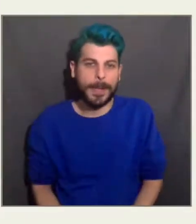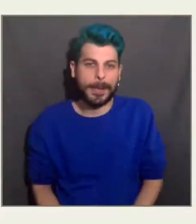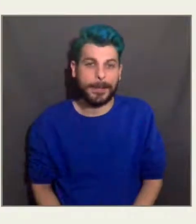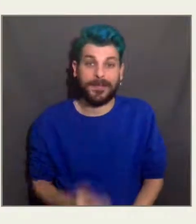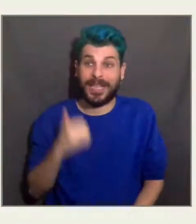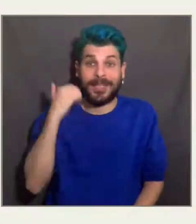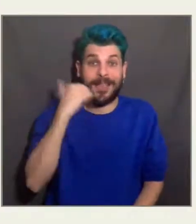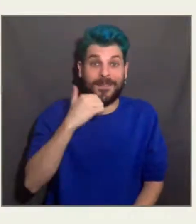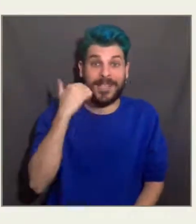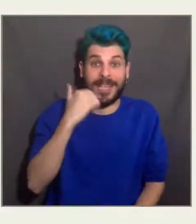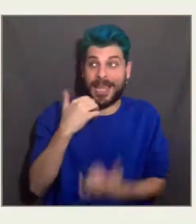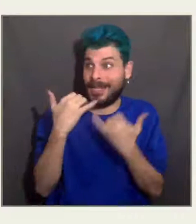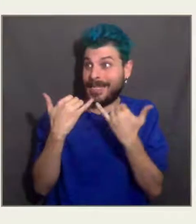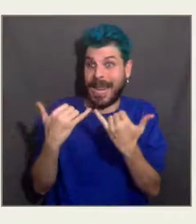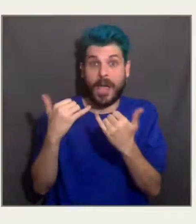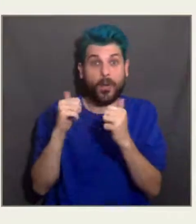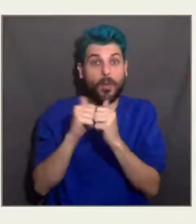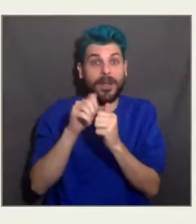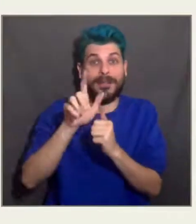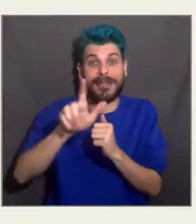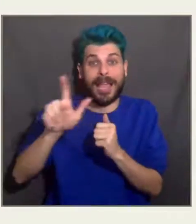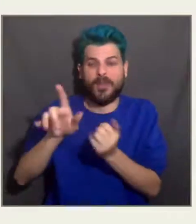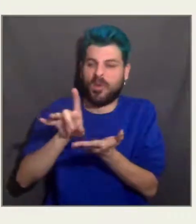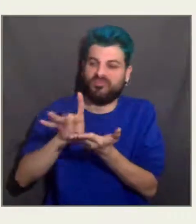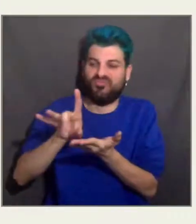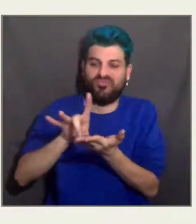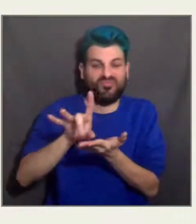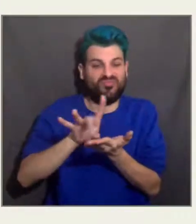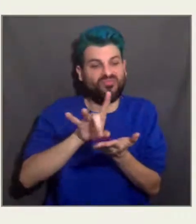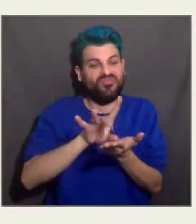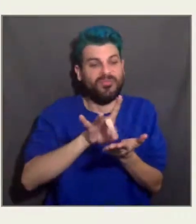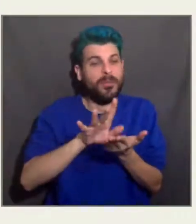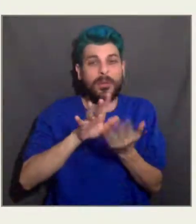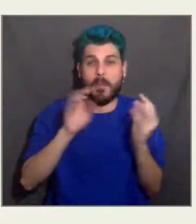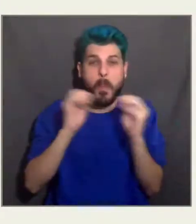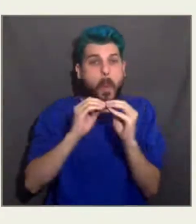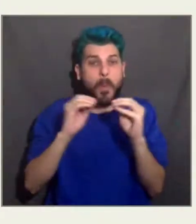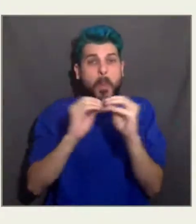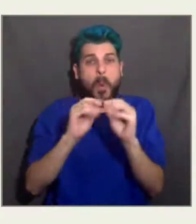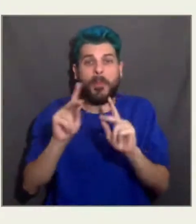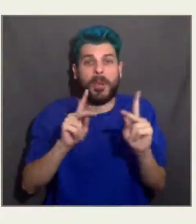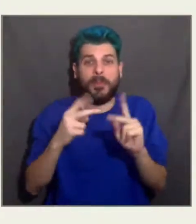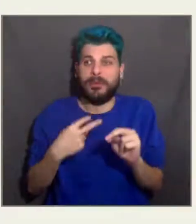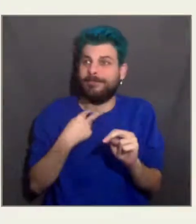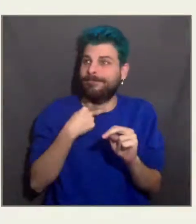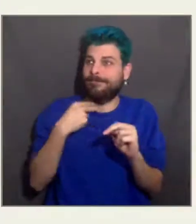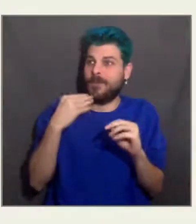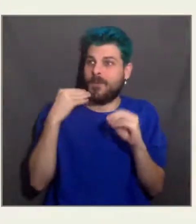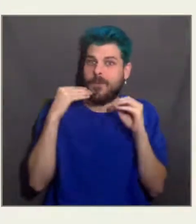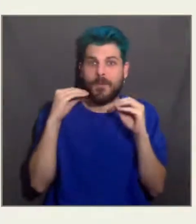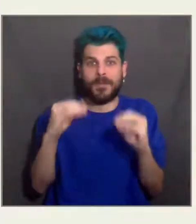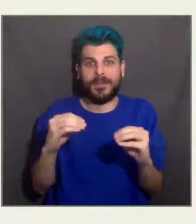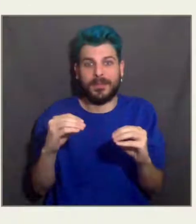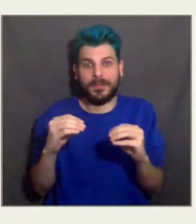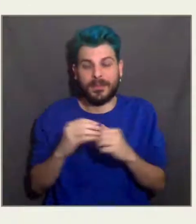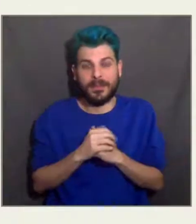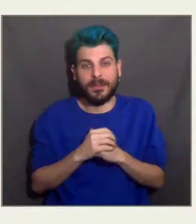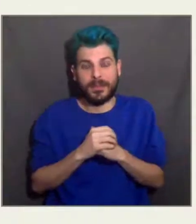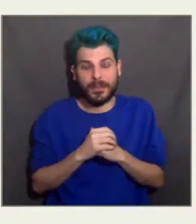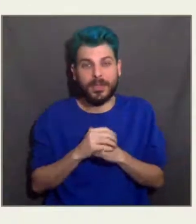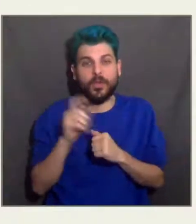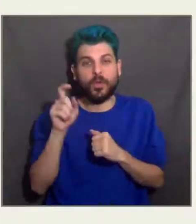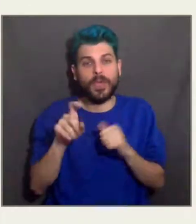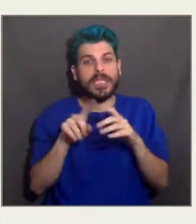because of evictions, because they aren't able to pay their rent or their mortgages. So I think we need to start with where the people